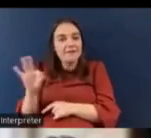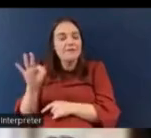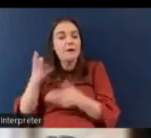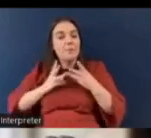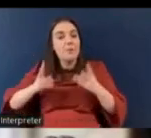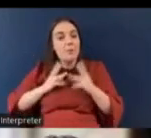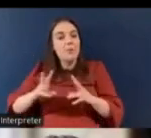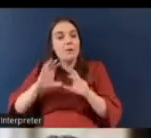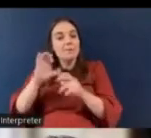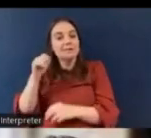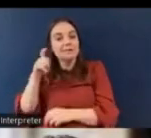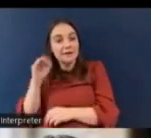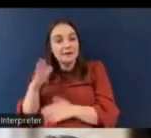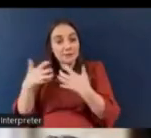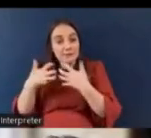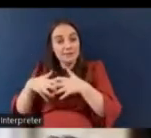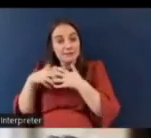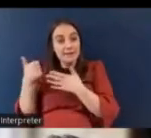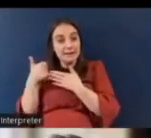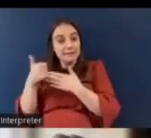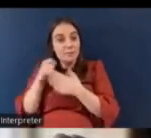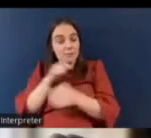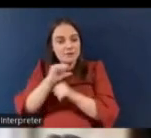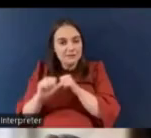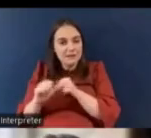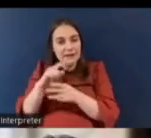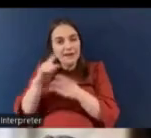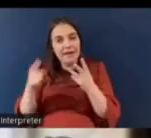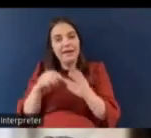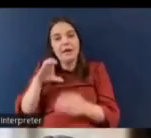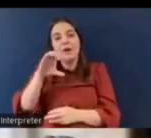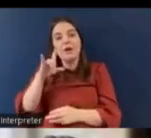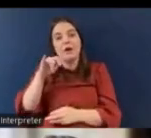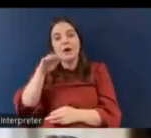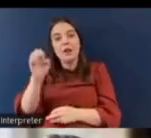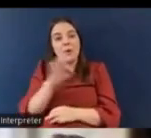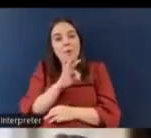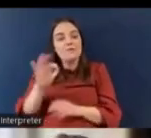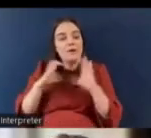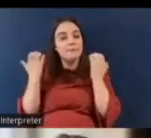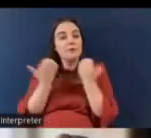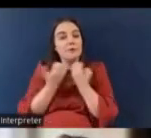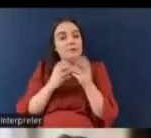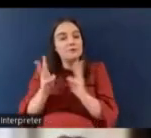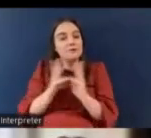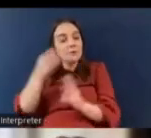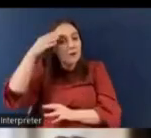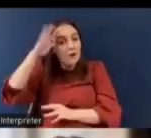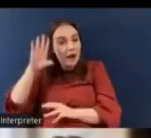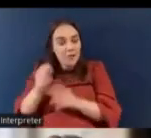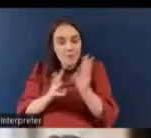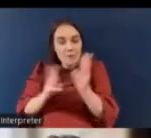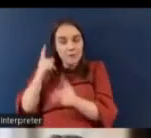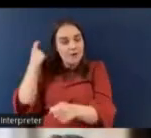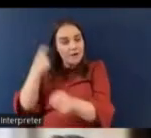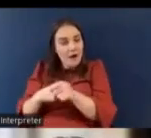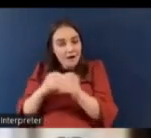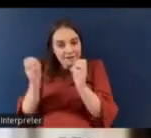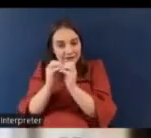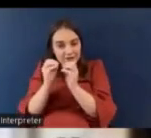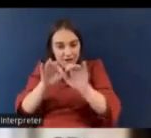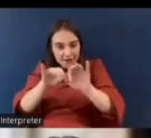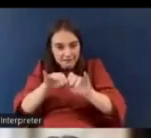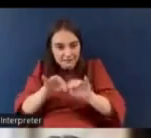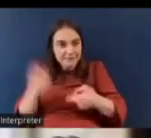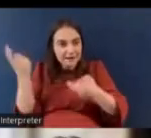who provided tech support to us today. Thank you to Chloe from Community Work Ireland, who was working hard in the chat, putting in